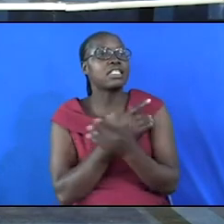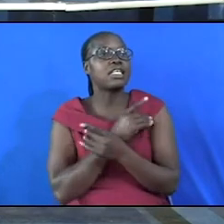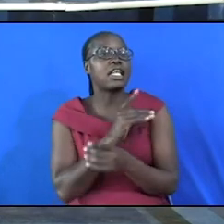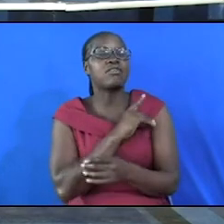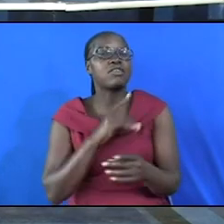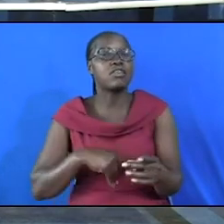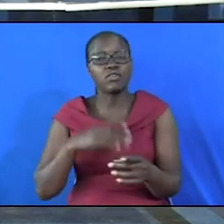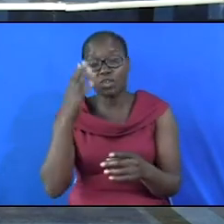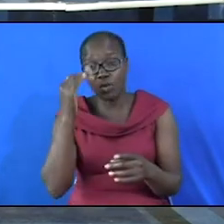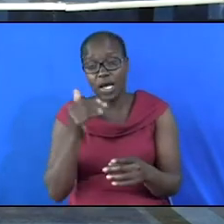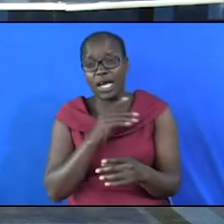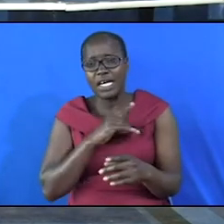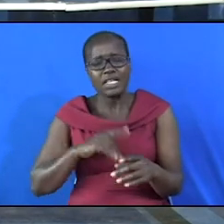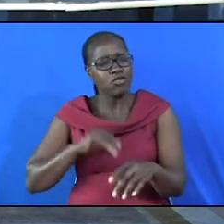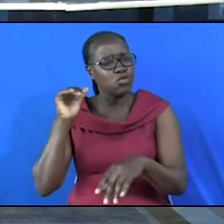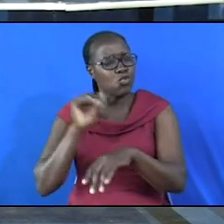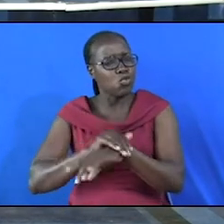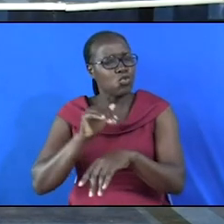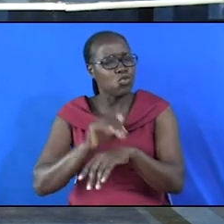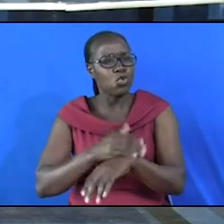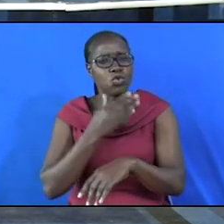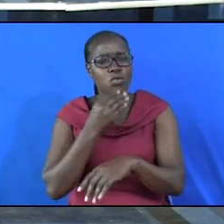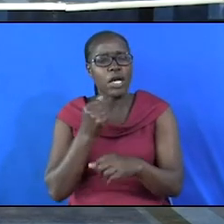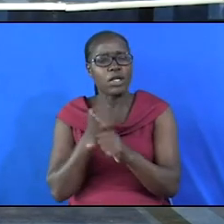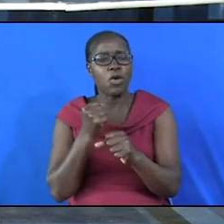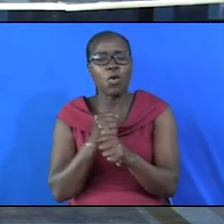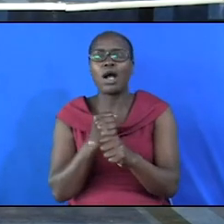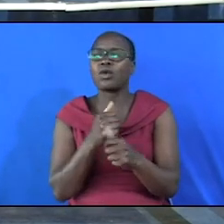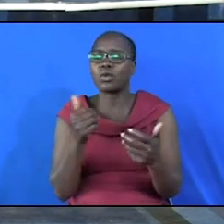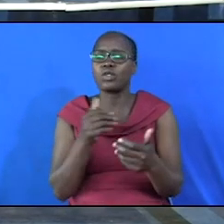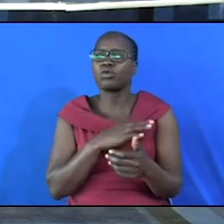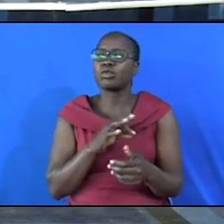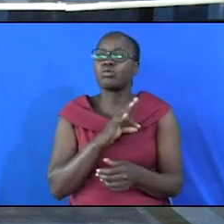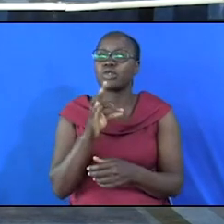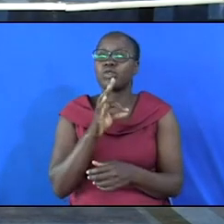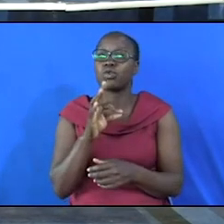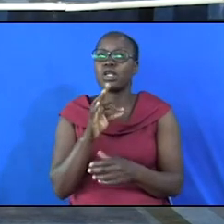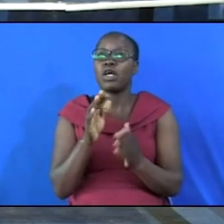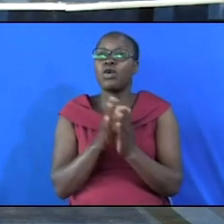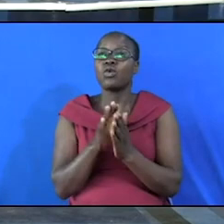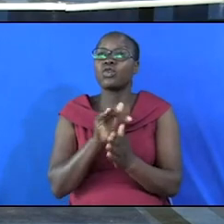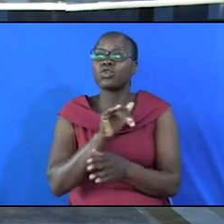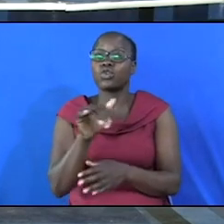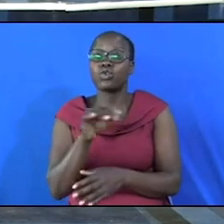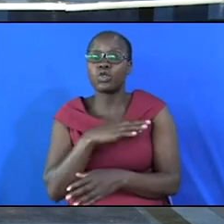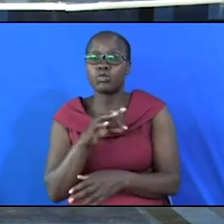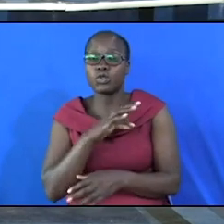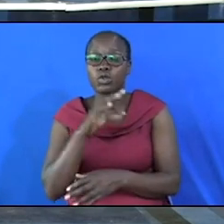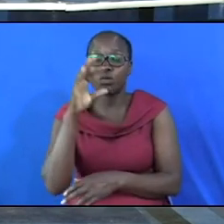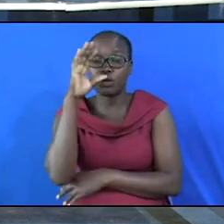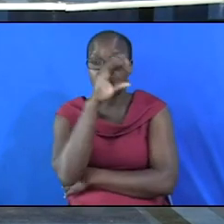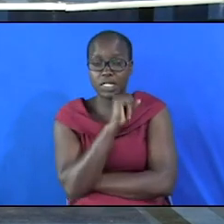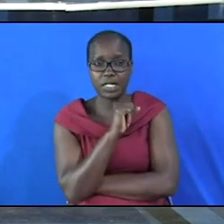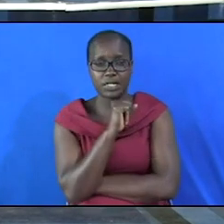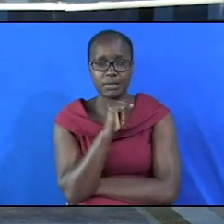Why? Because David was a good man. It takes a good man to be spiritual. Because those who are spiritual will be